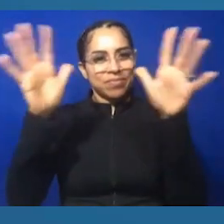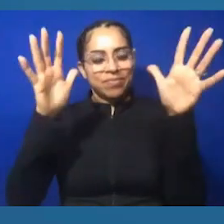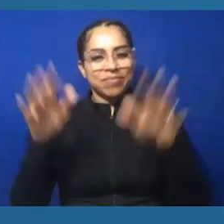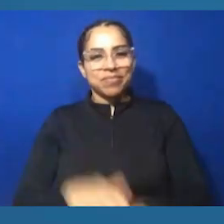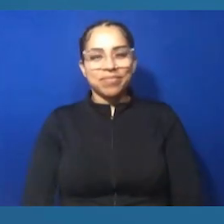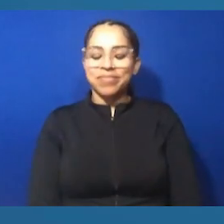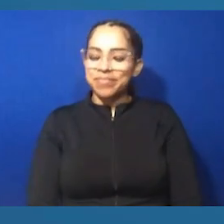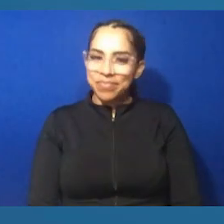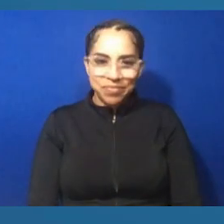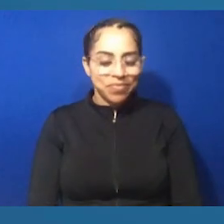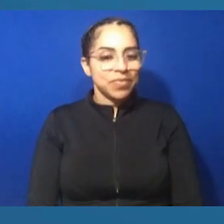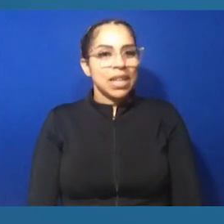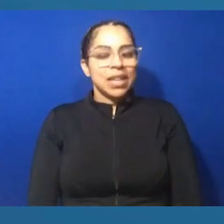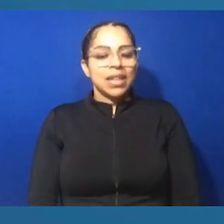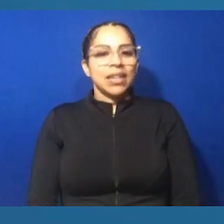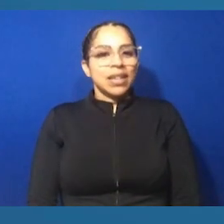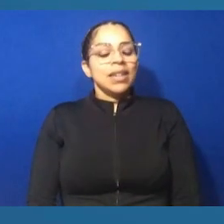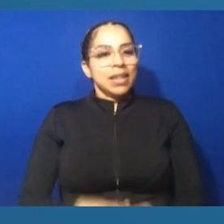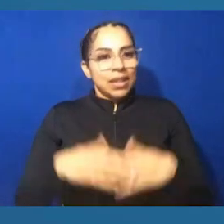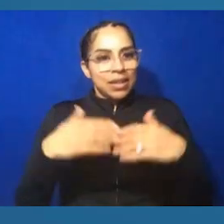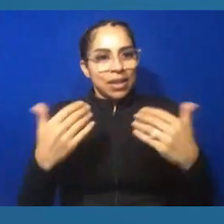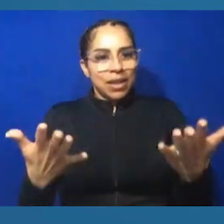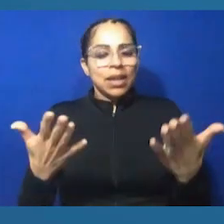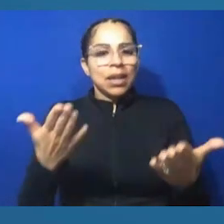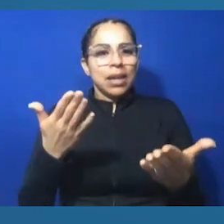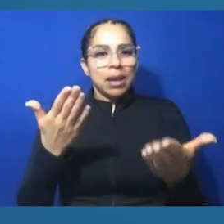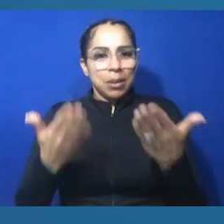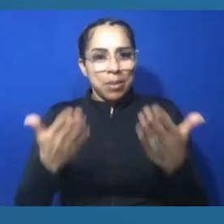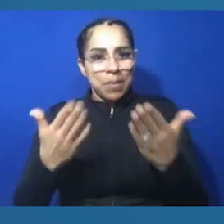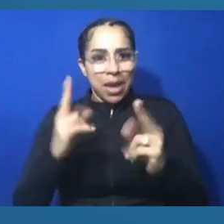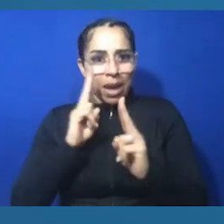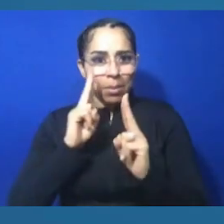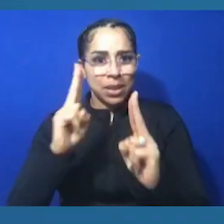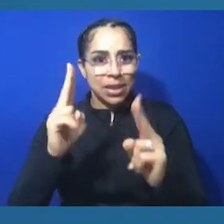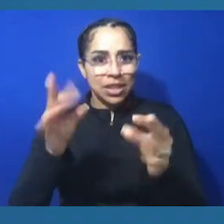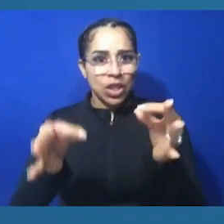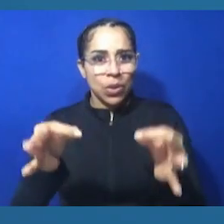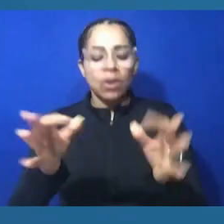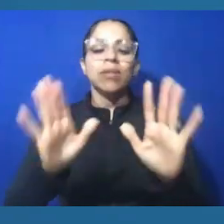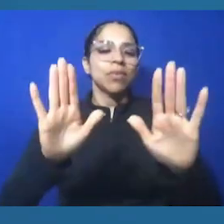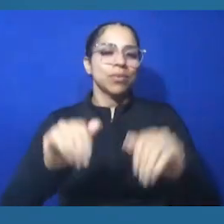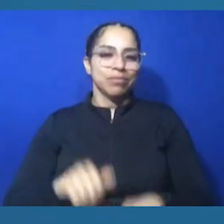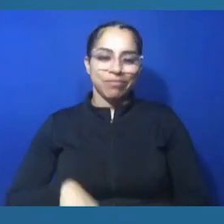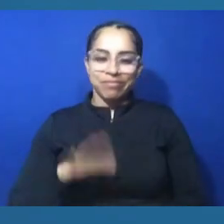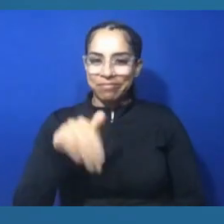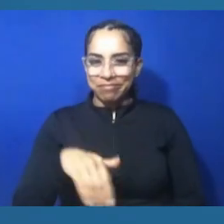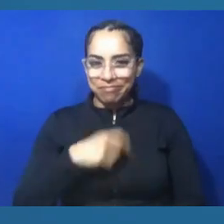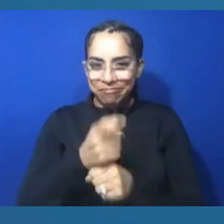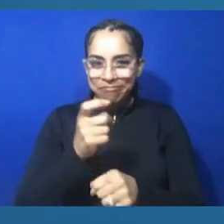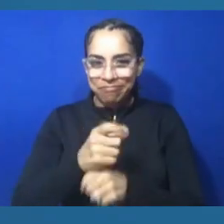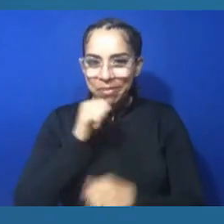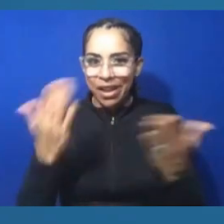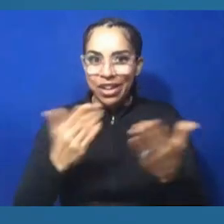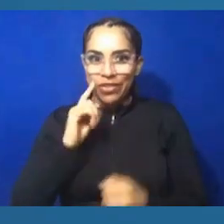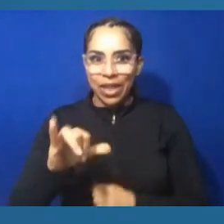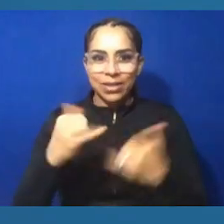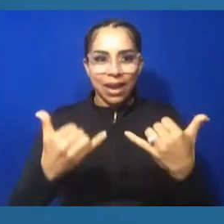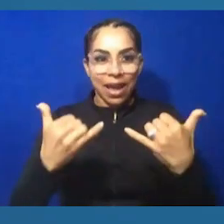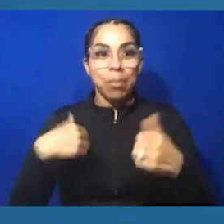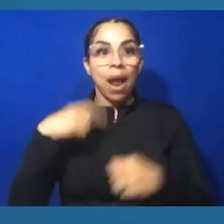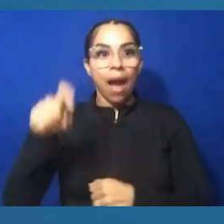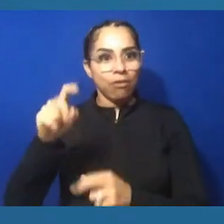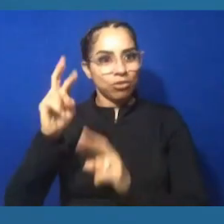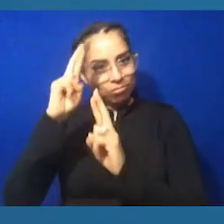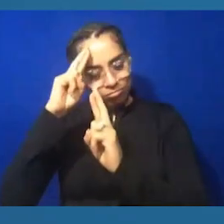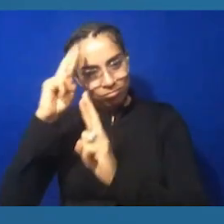May it please the court. Oops, wait a second. I'm not here for that today, but I do have to say respects to Judge Joseph Zayas, who's our chief administrative